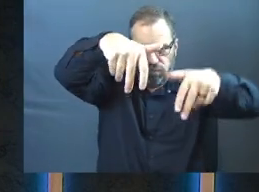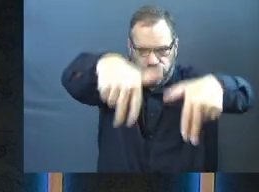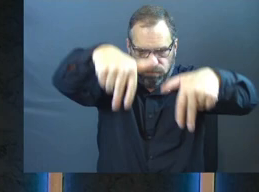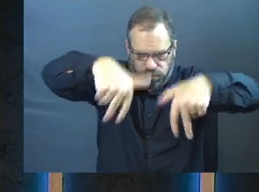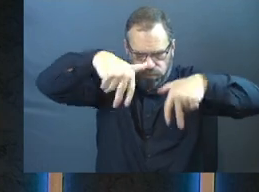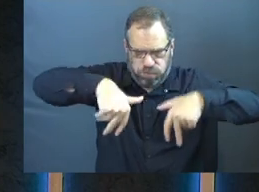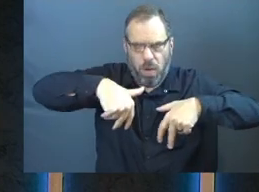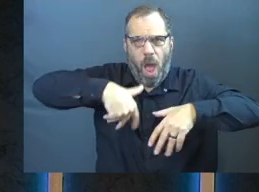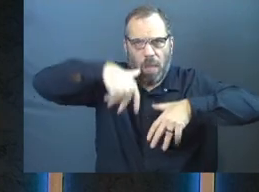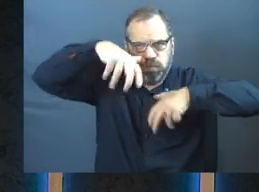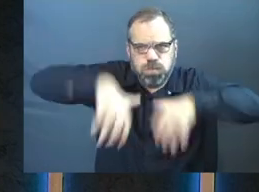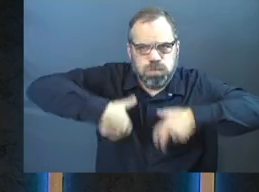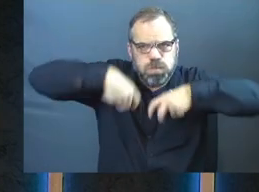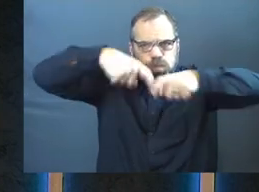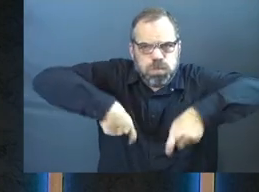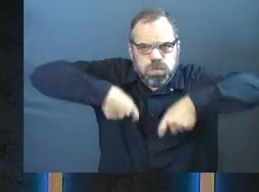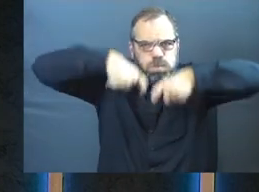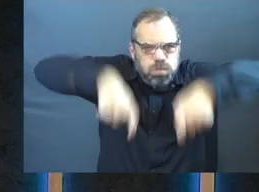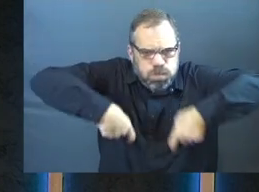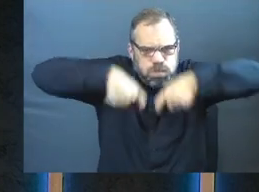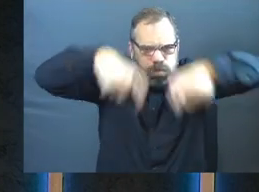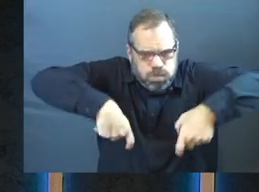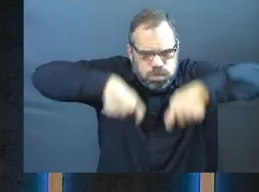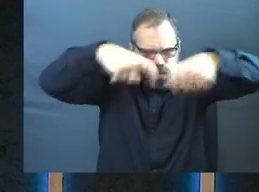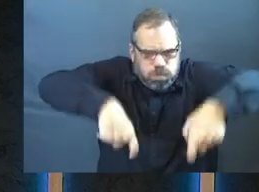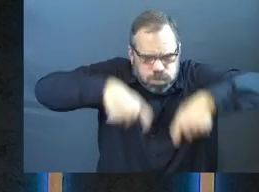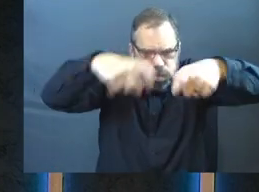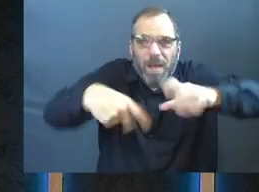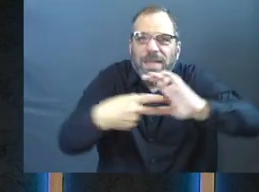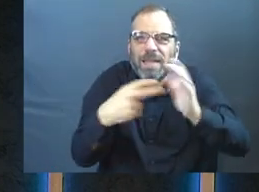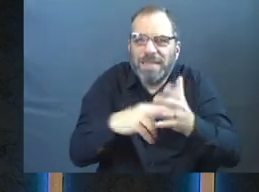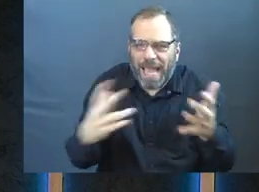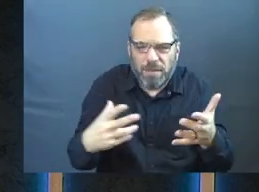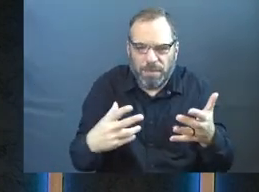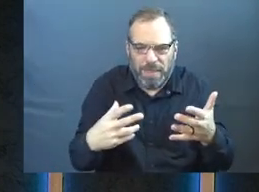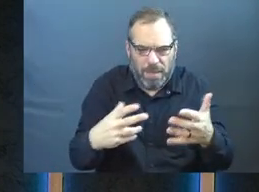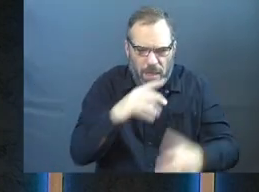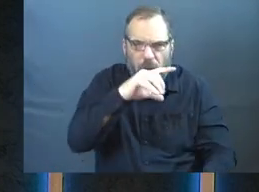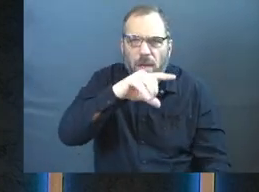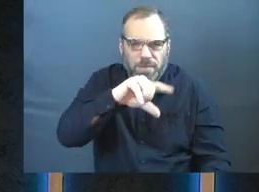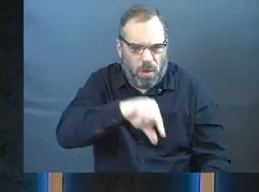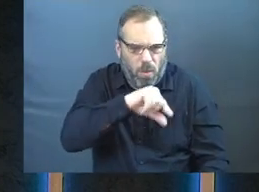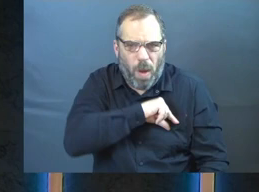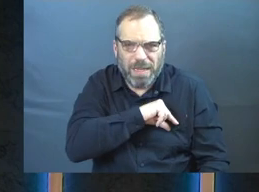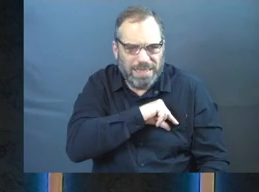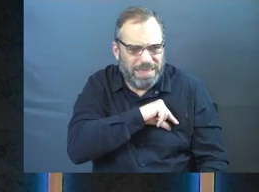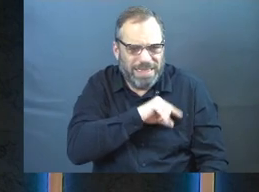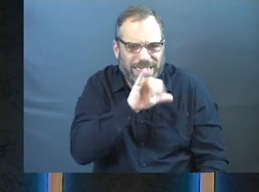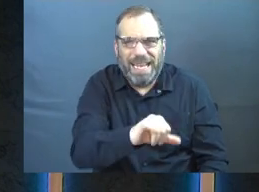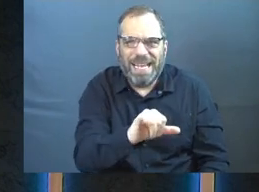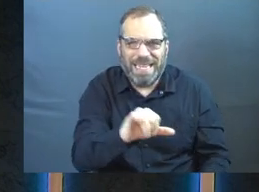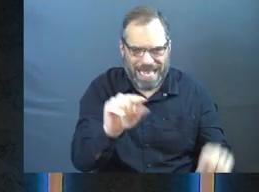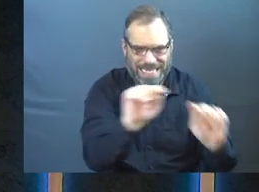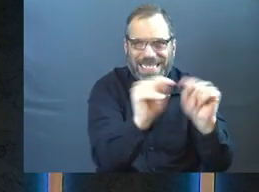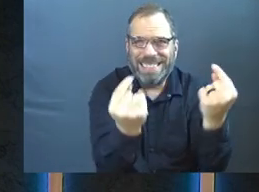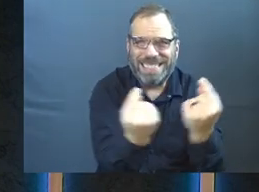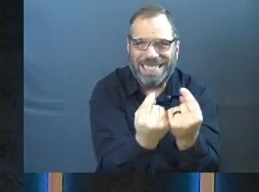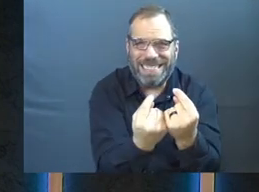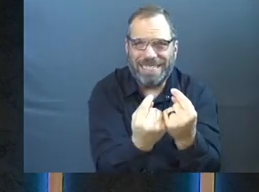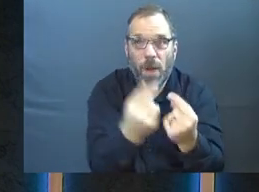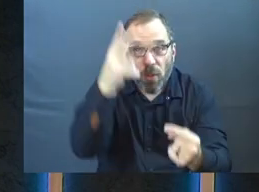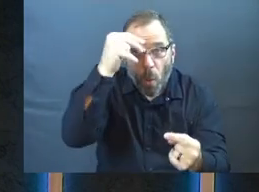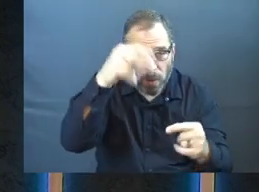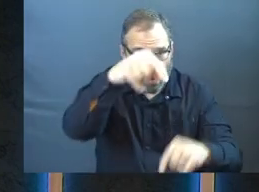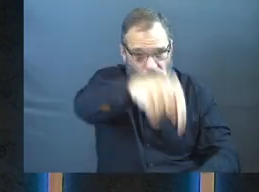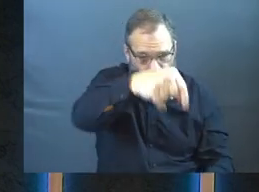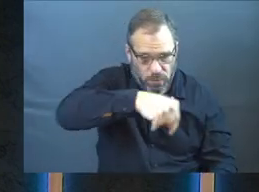and they're pulling the stagecoach forward. All he's saying here is there's got to be equality in the team that's pulling that